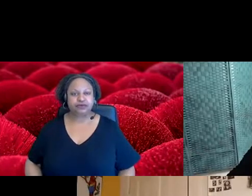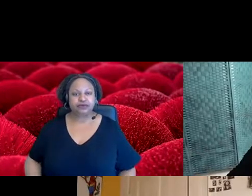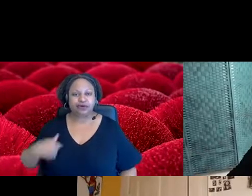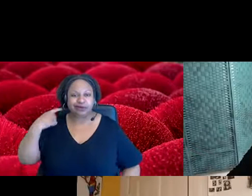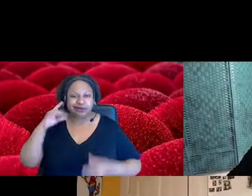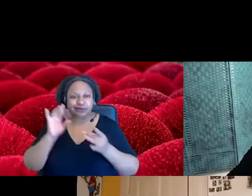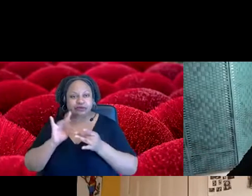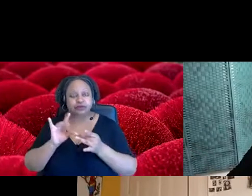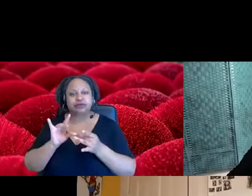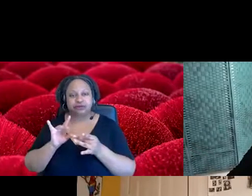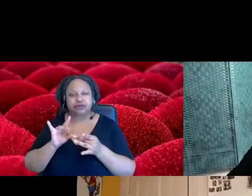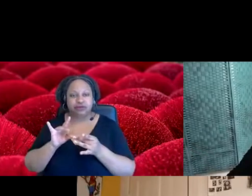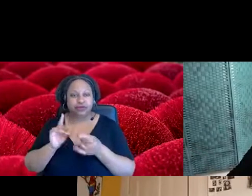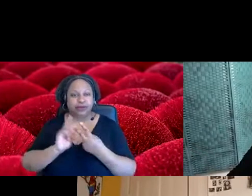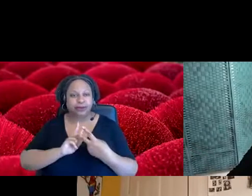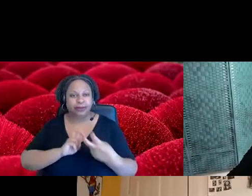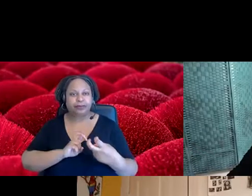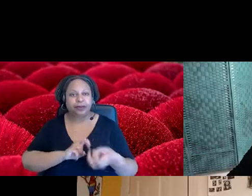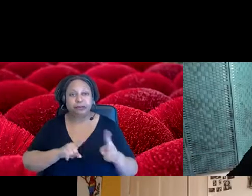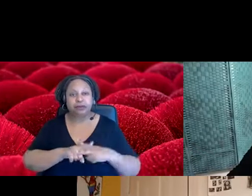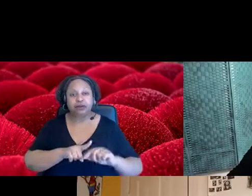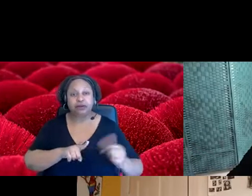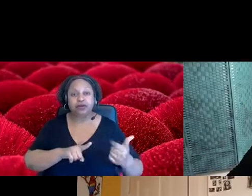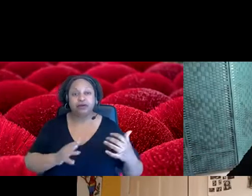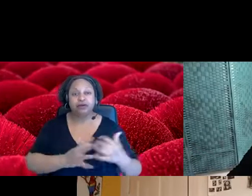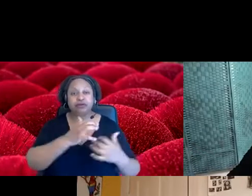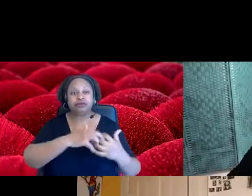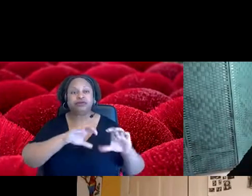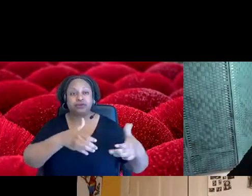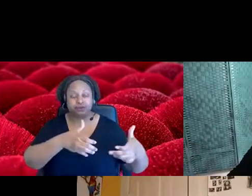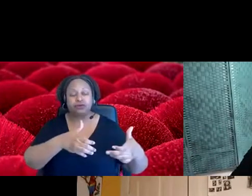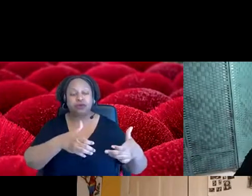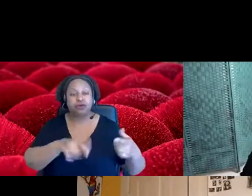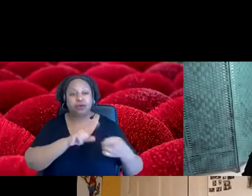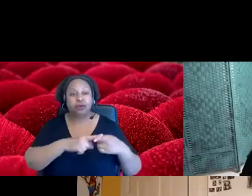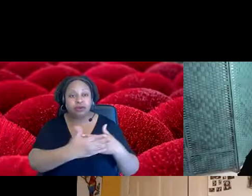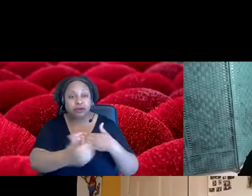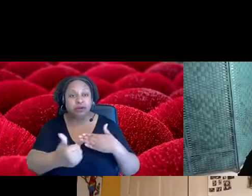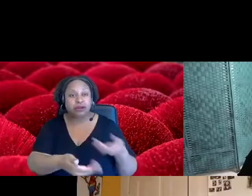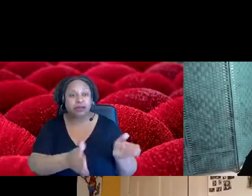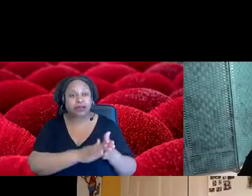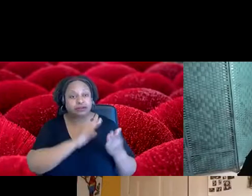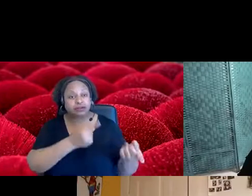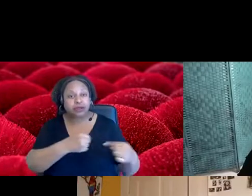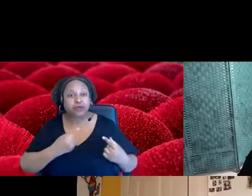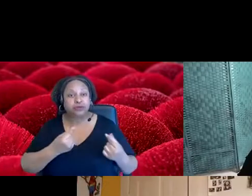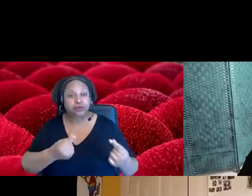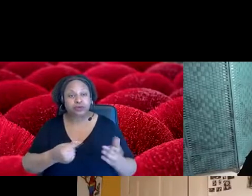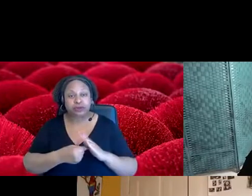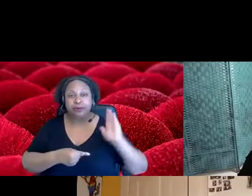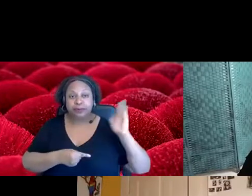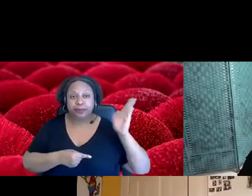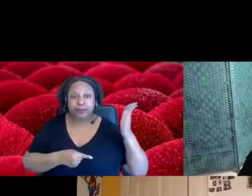lot of different indigenous peoples, when we're called upon to do these types of things where we're speaking and